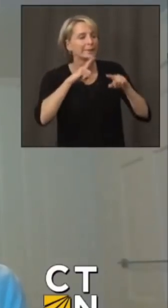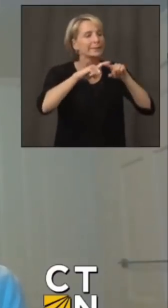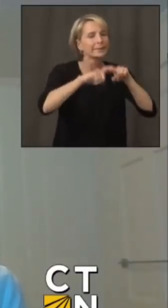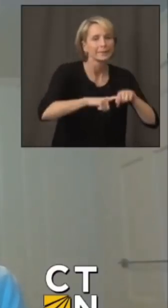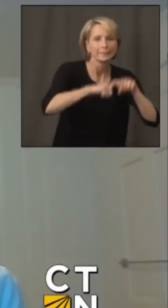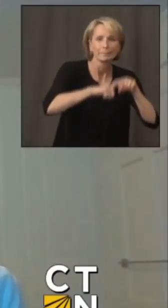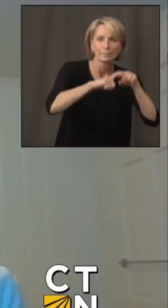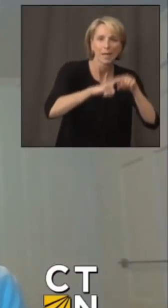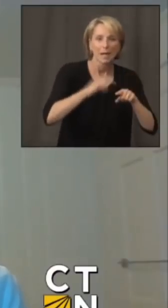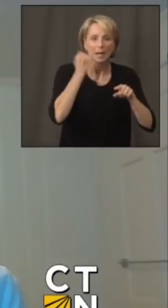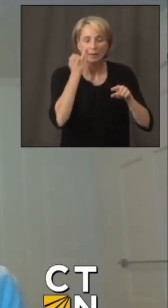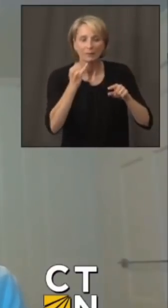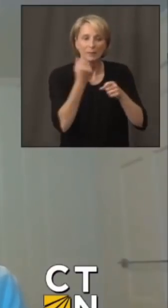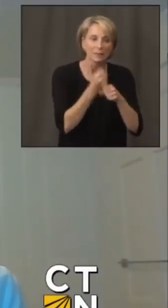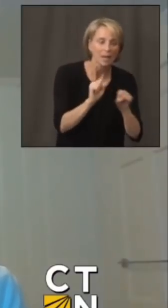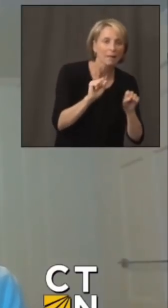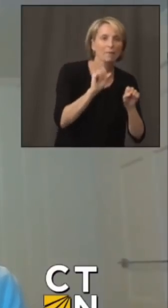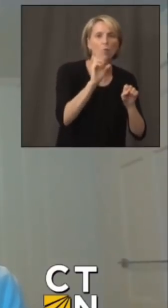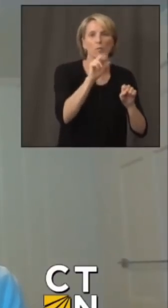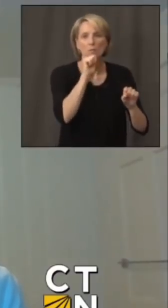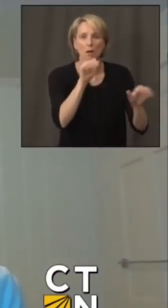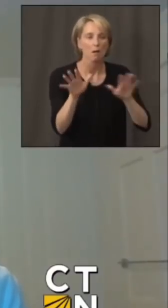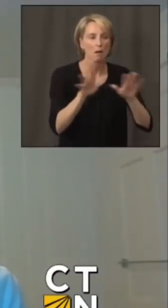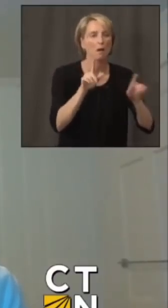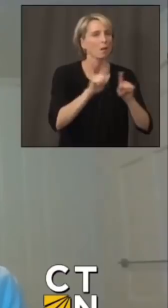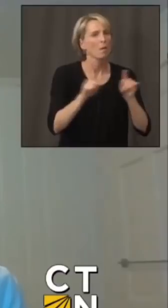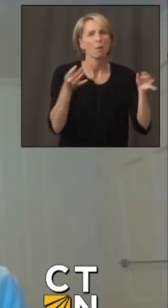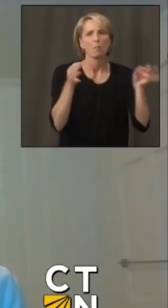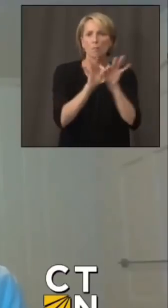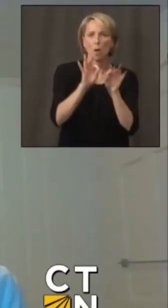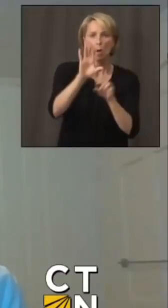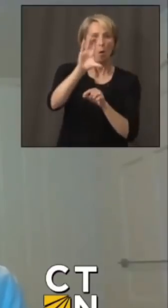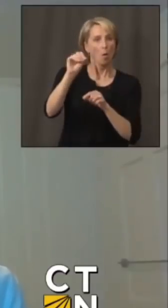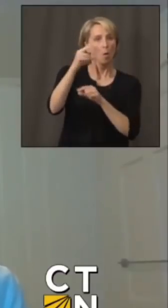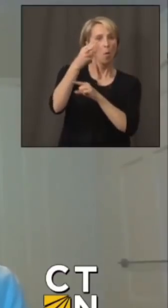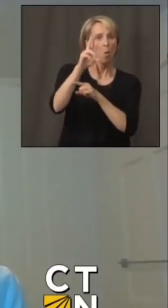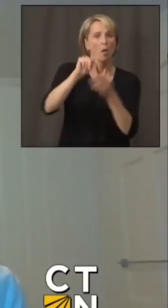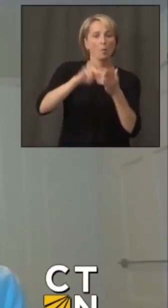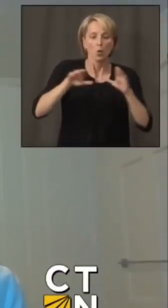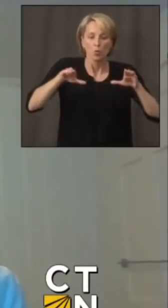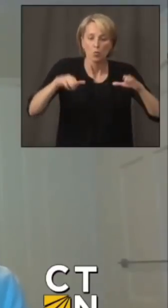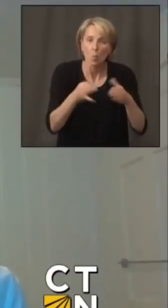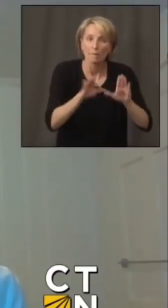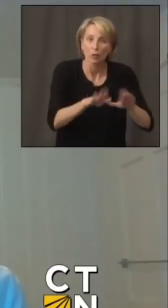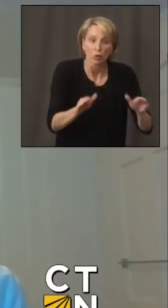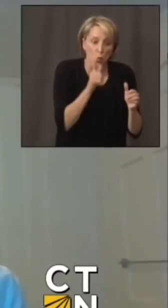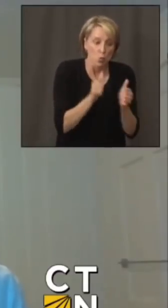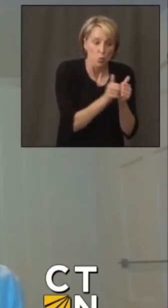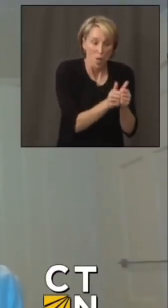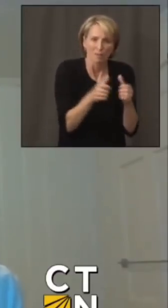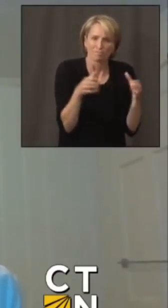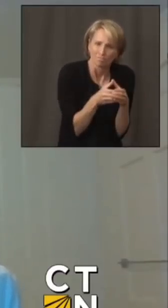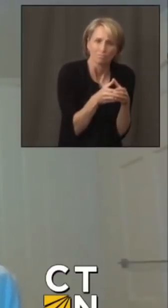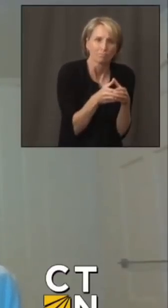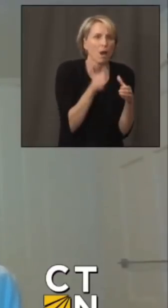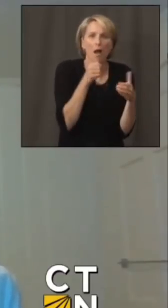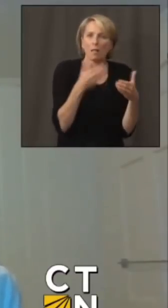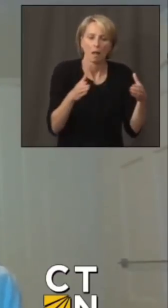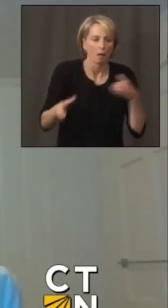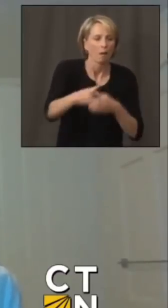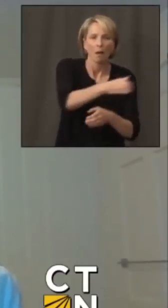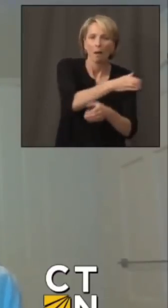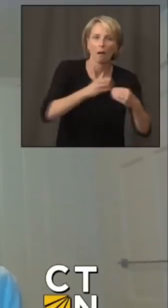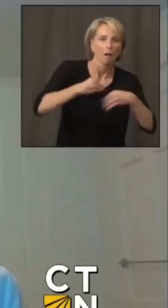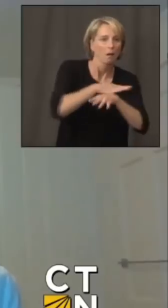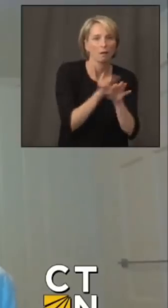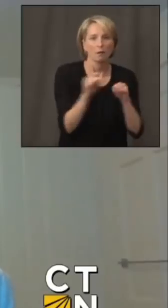how tight the cohorts are. But keeping the cohorts tight, as the governor said, is critical. So that's just what's